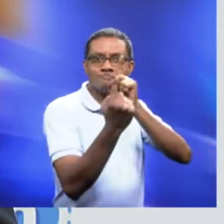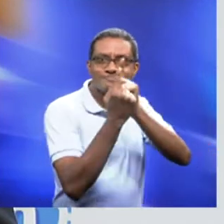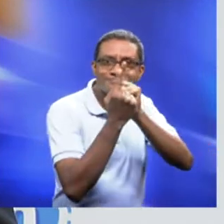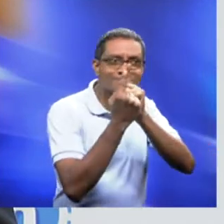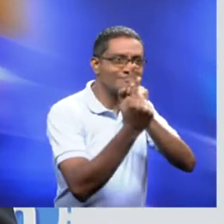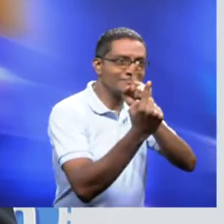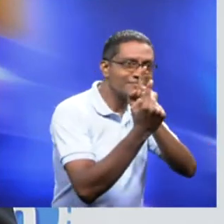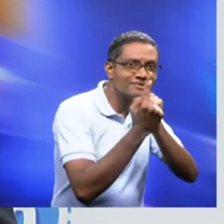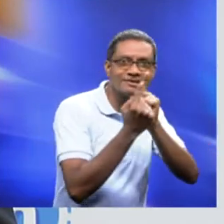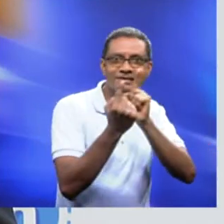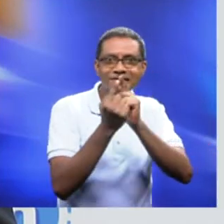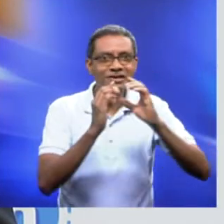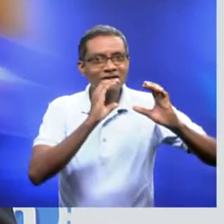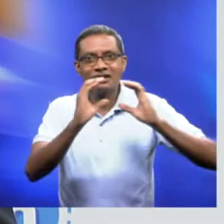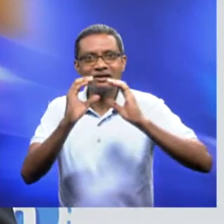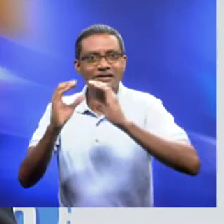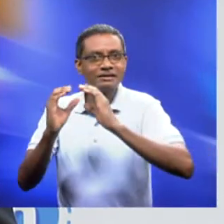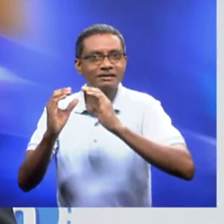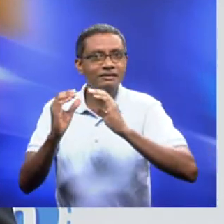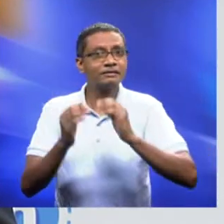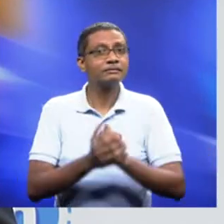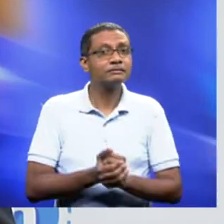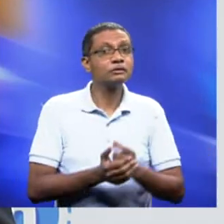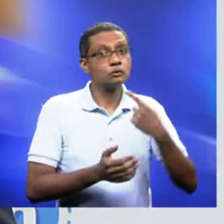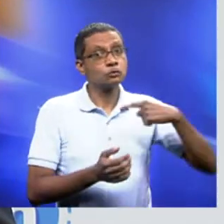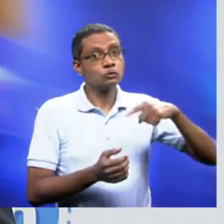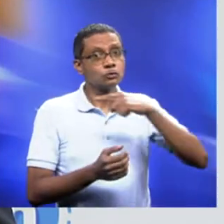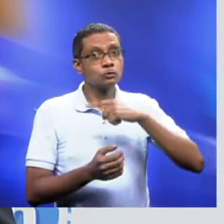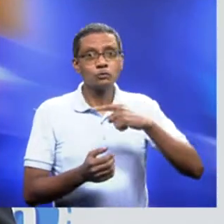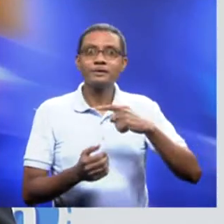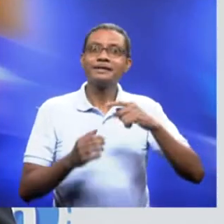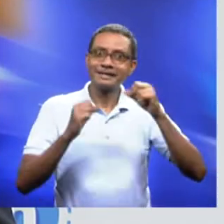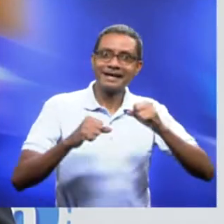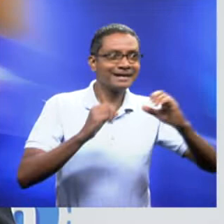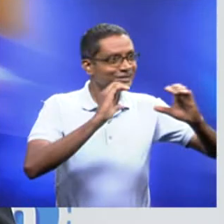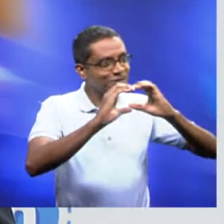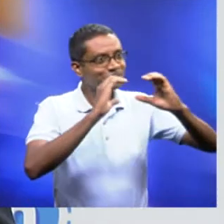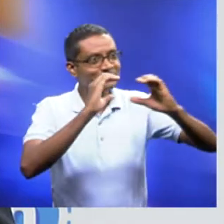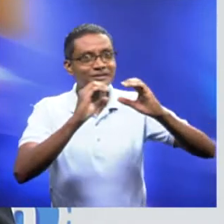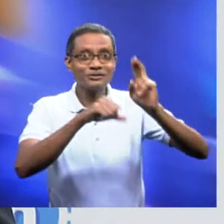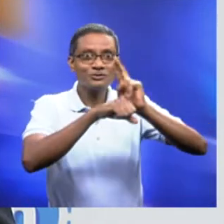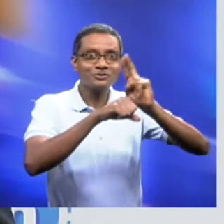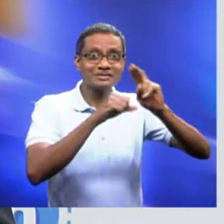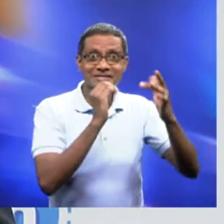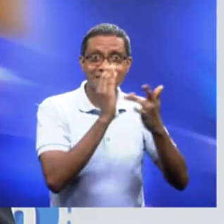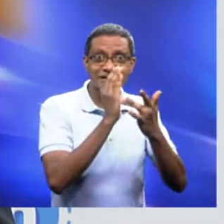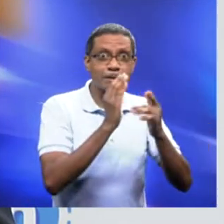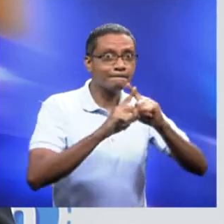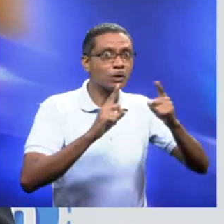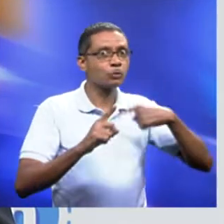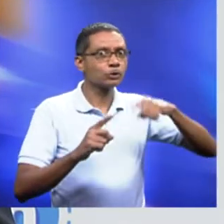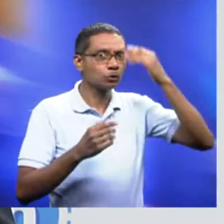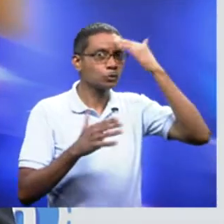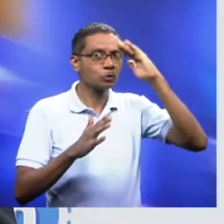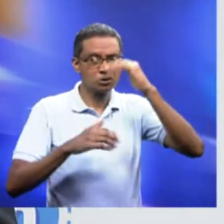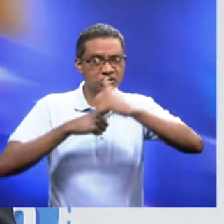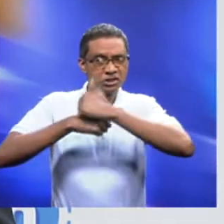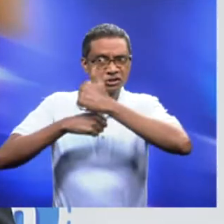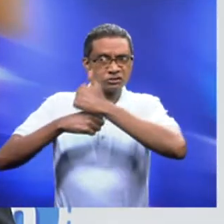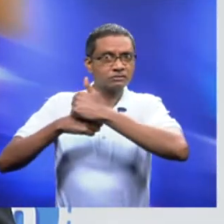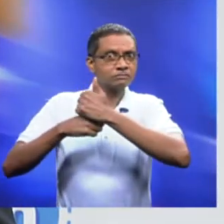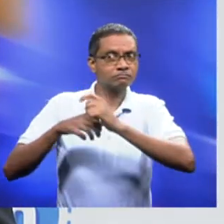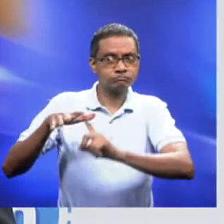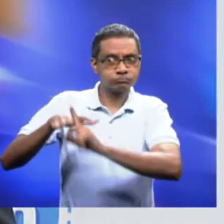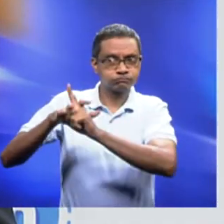find we are enjoying that ability to have those communications, not knowing of the threats that are available with opening